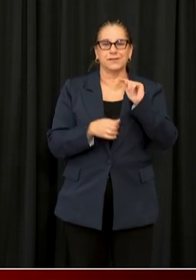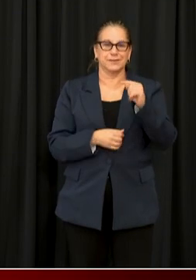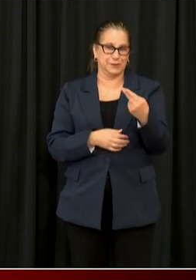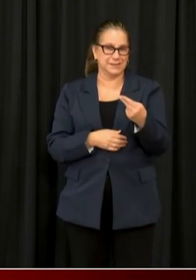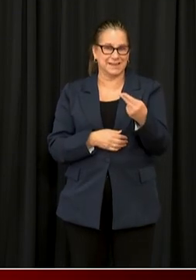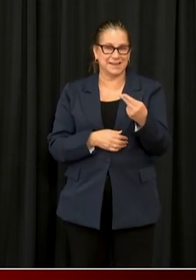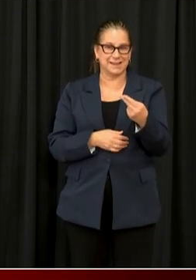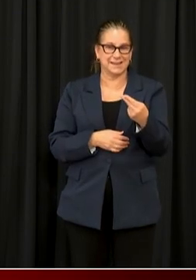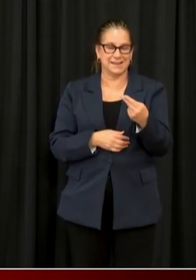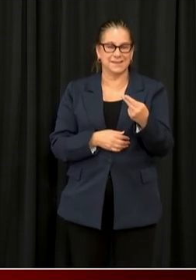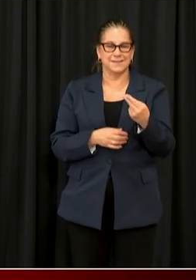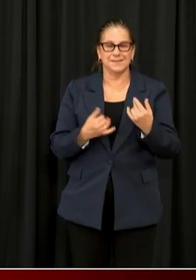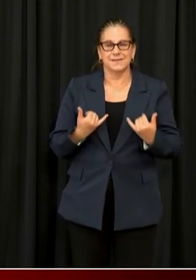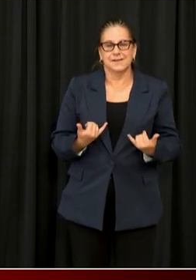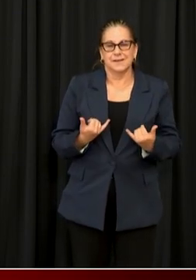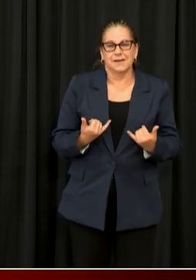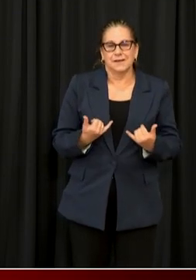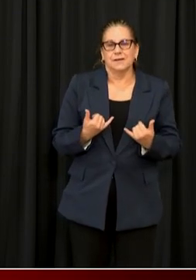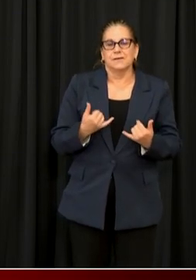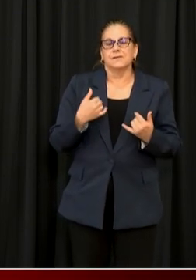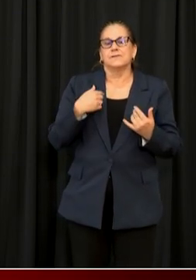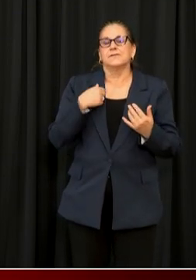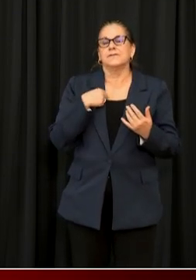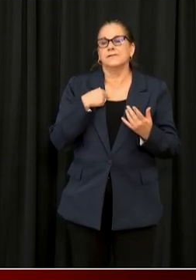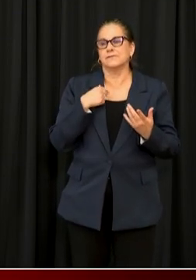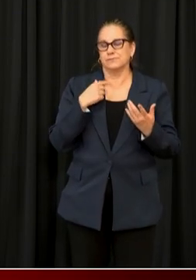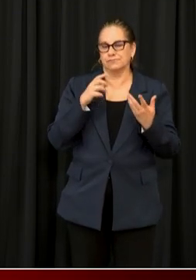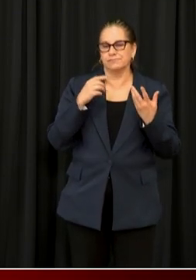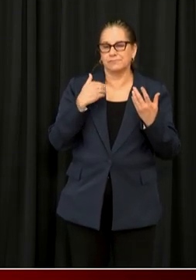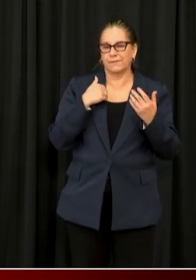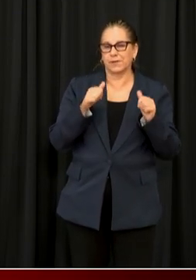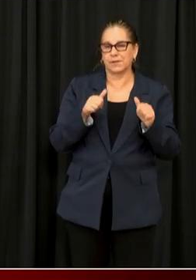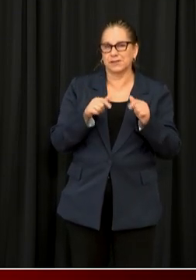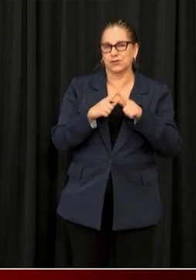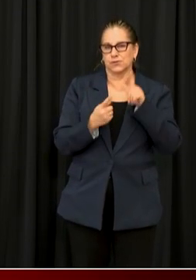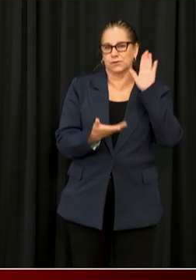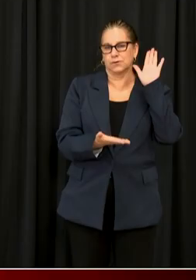flex down to meet the metric of 90%, we